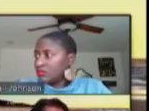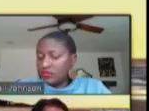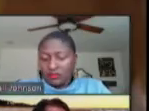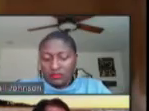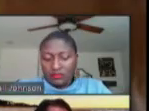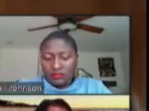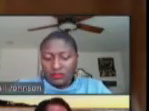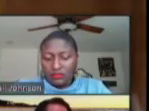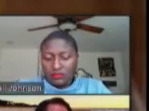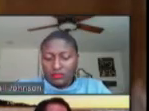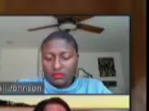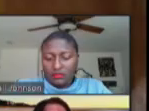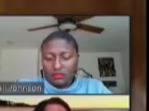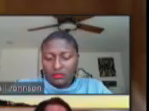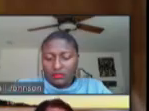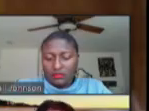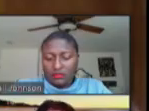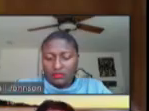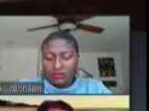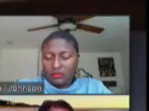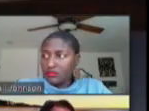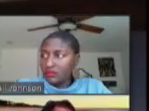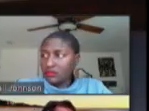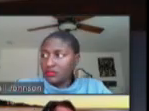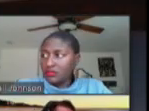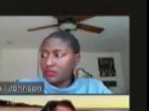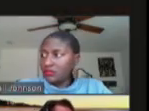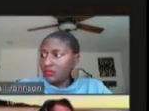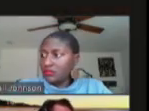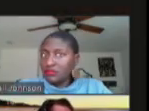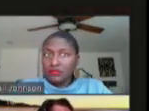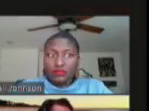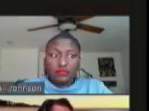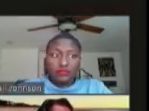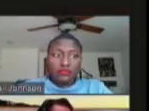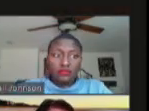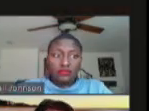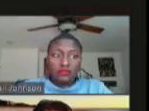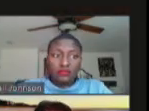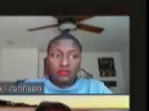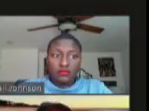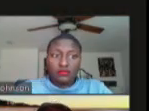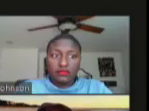Okay, Madam Clerk, we'll move back for a roll call vote. Commissioner Sacco?